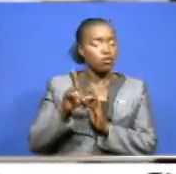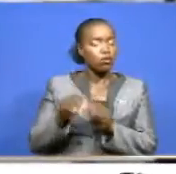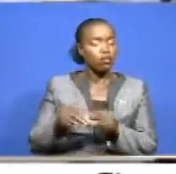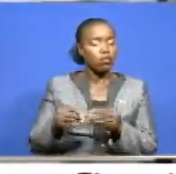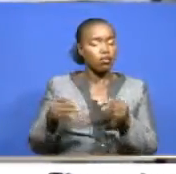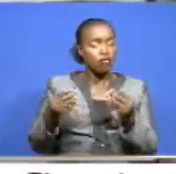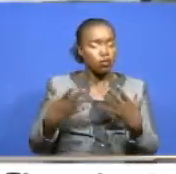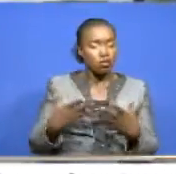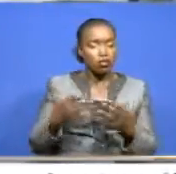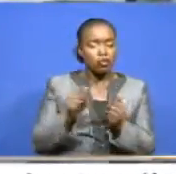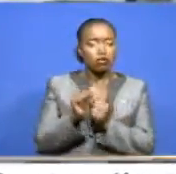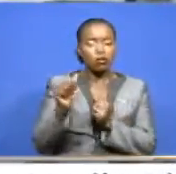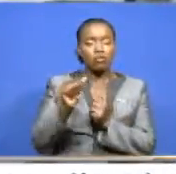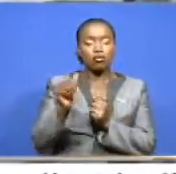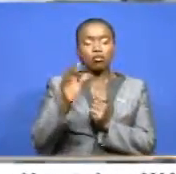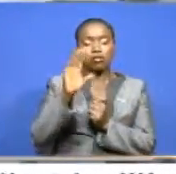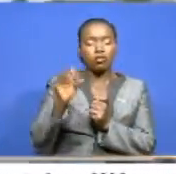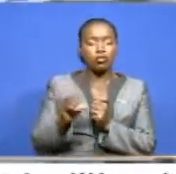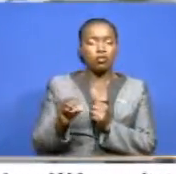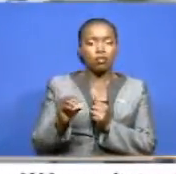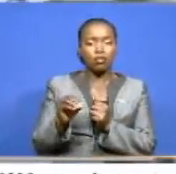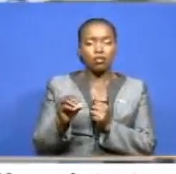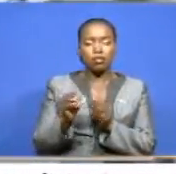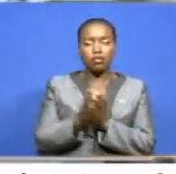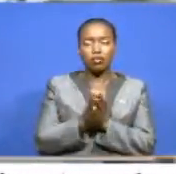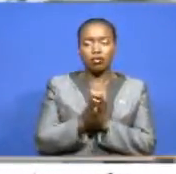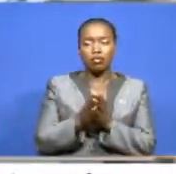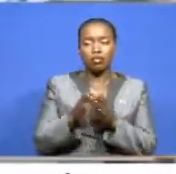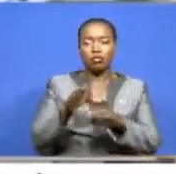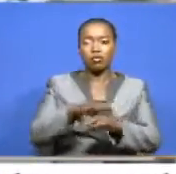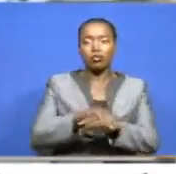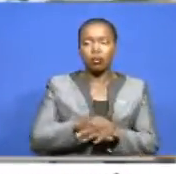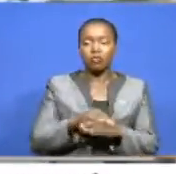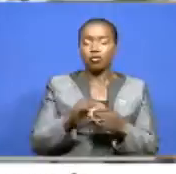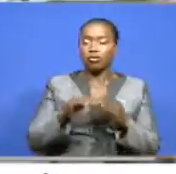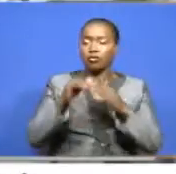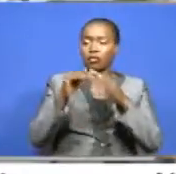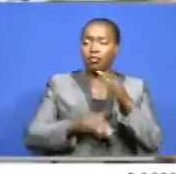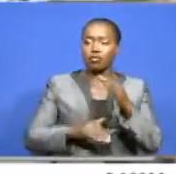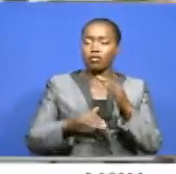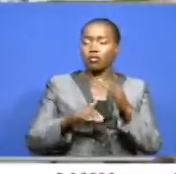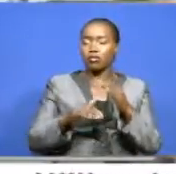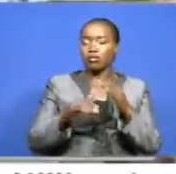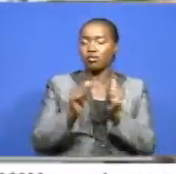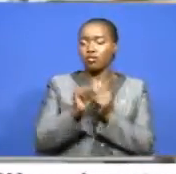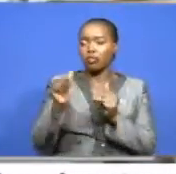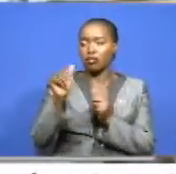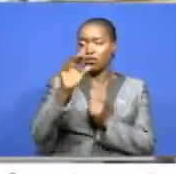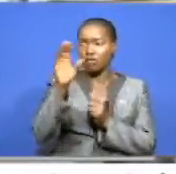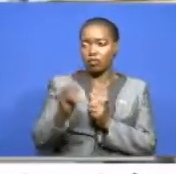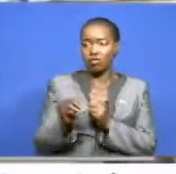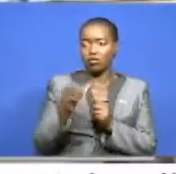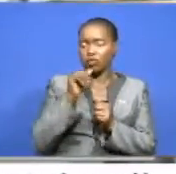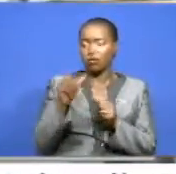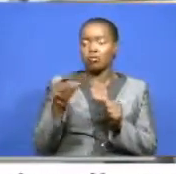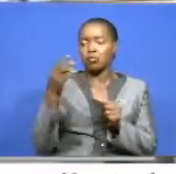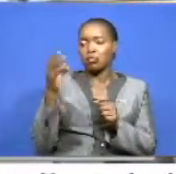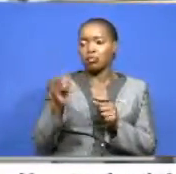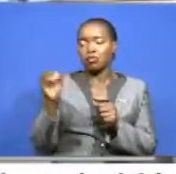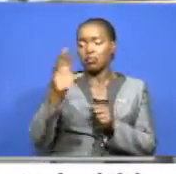less than 15%, but we have been getting less than 15%, not 10% as they have been saying. I think